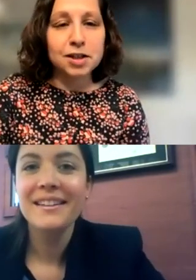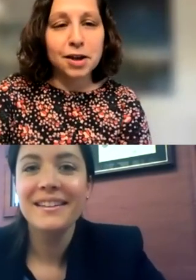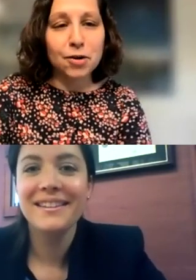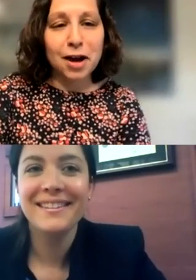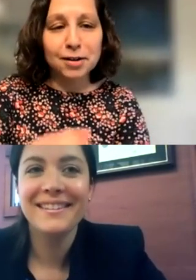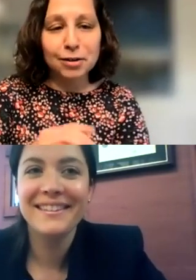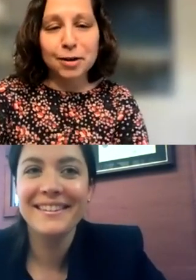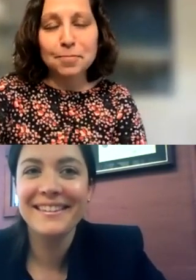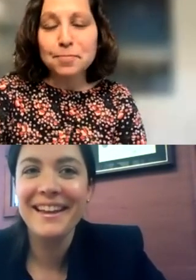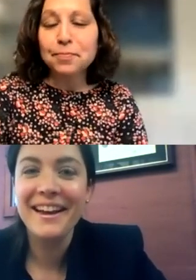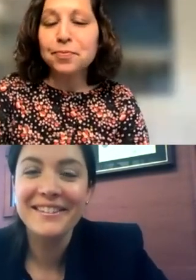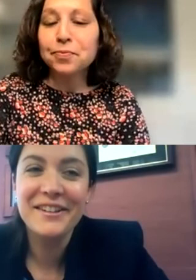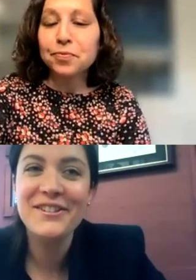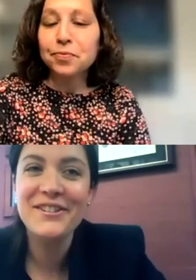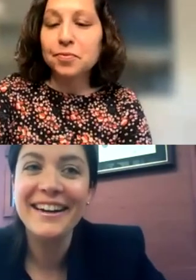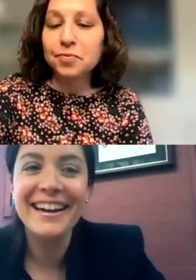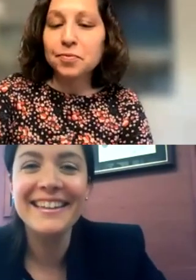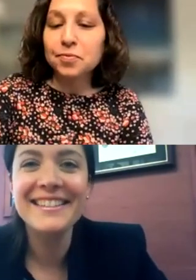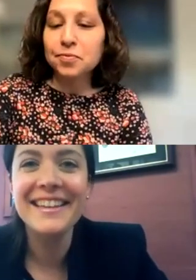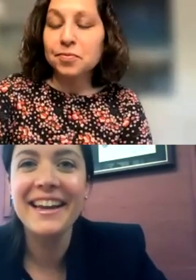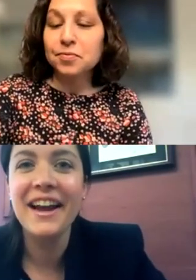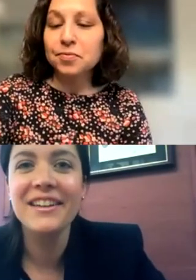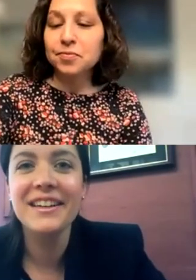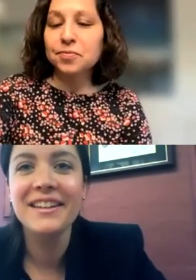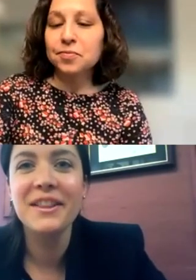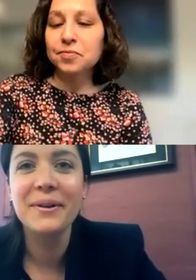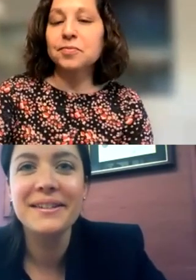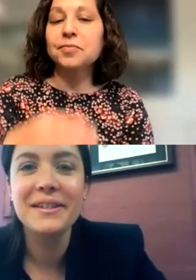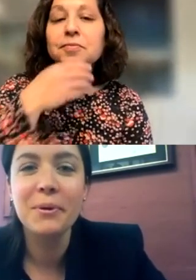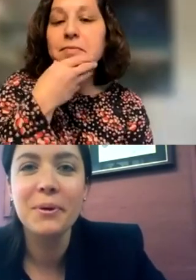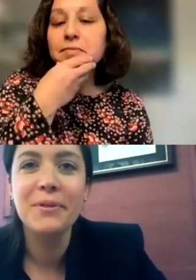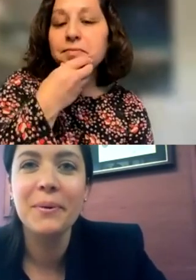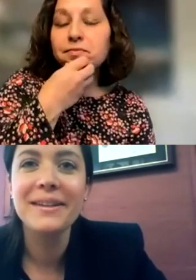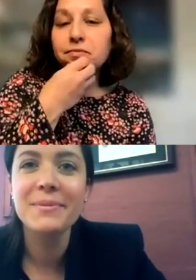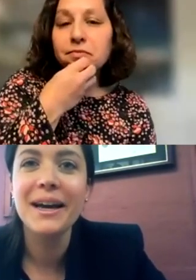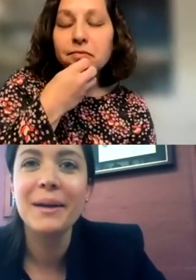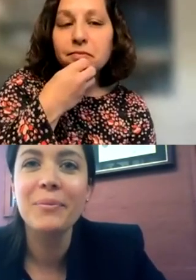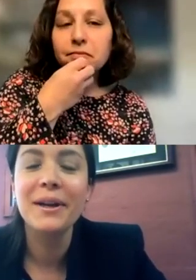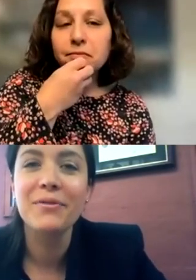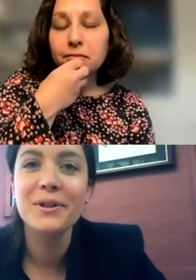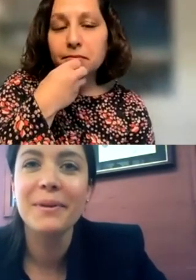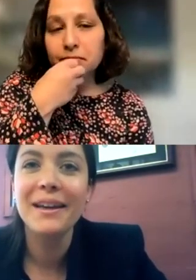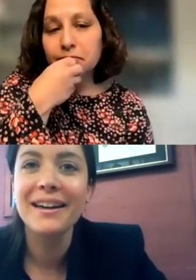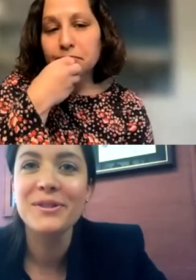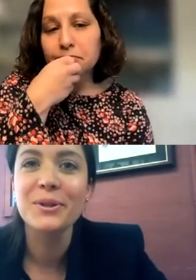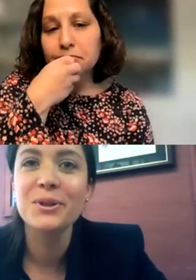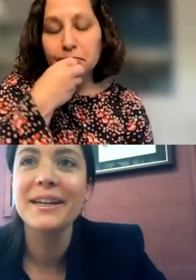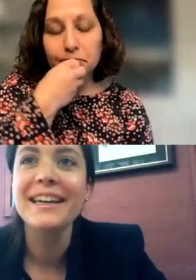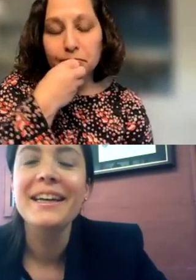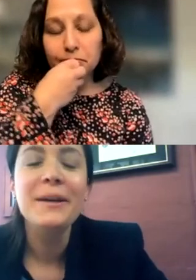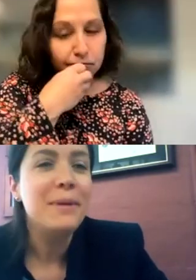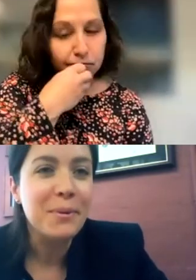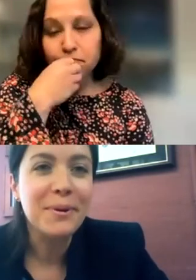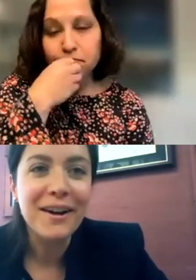Who'd like to take a crack? Lauren? I'll start. I can say, having done this in the residency program for quite some time, when I first began in